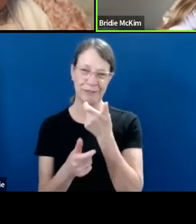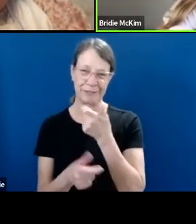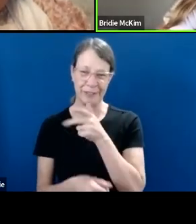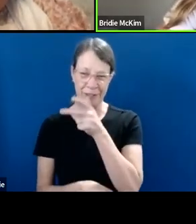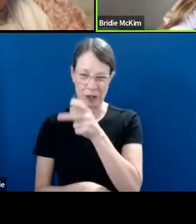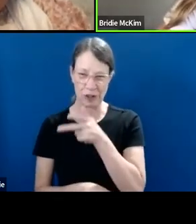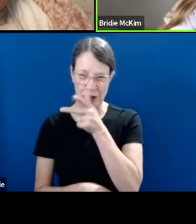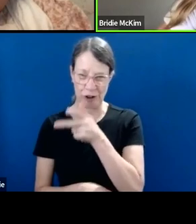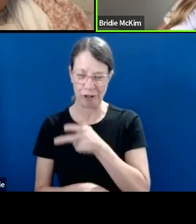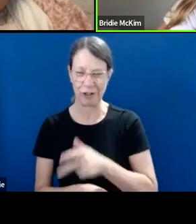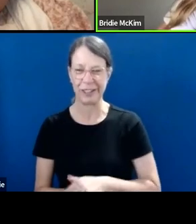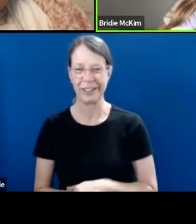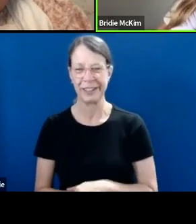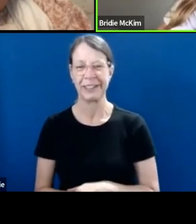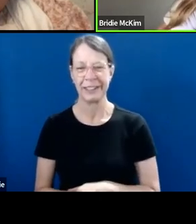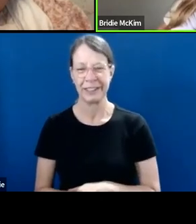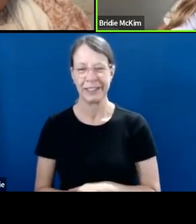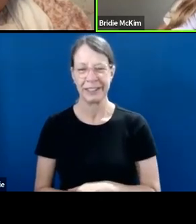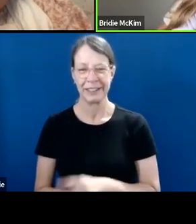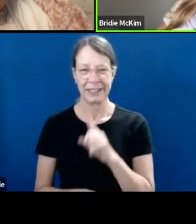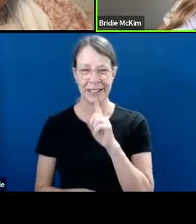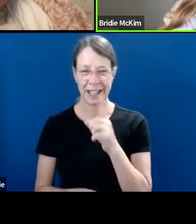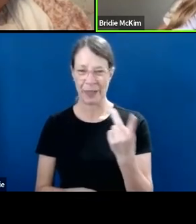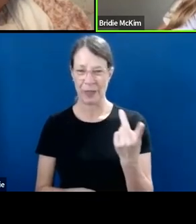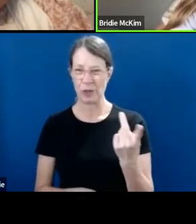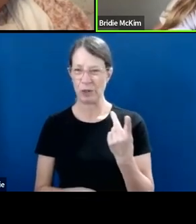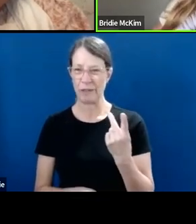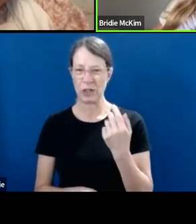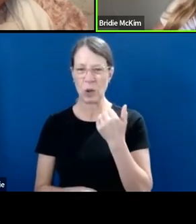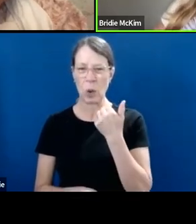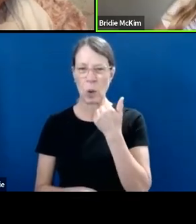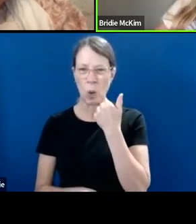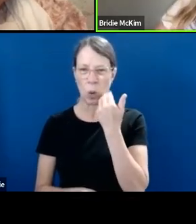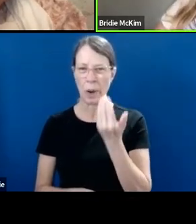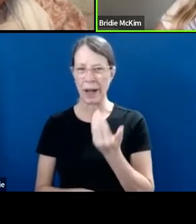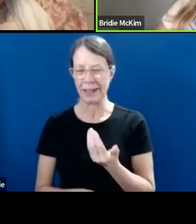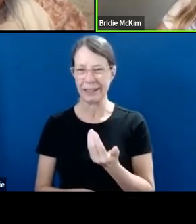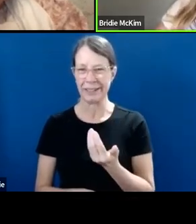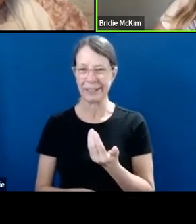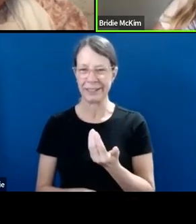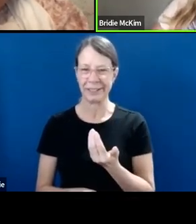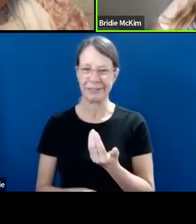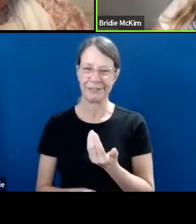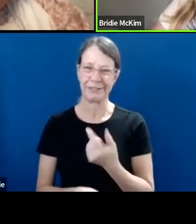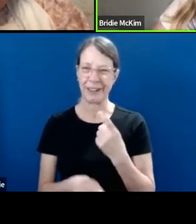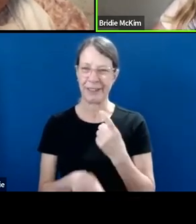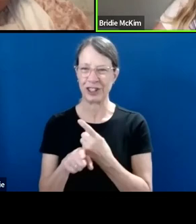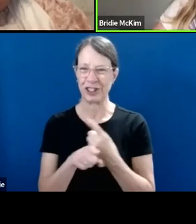live, that we always end up catching up and having a big chat around this